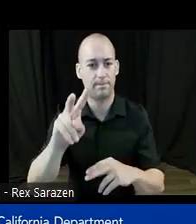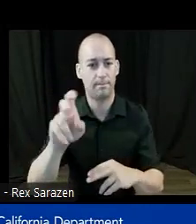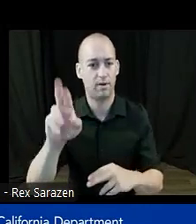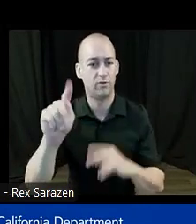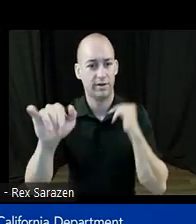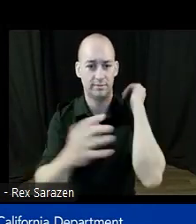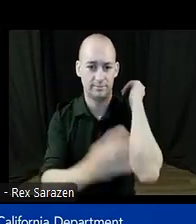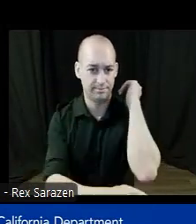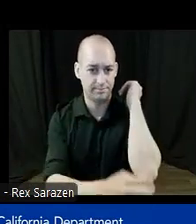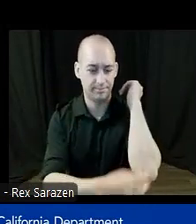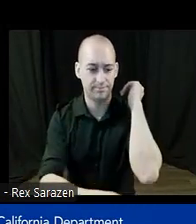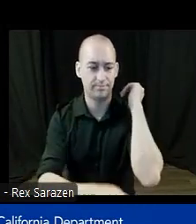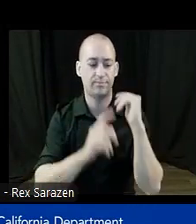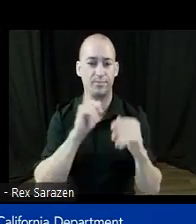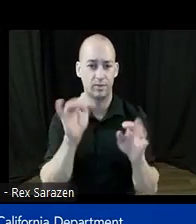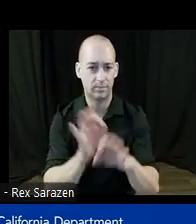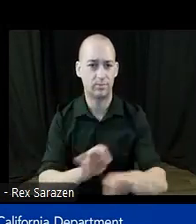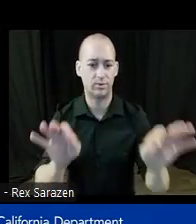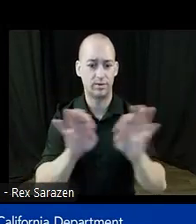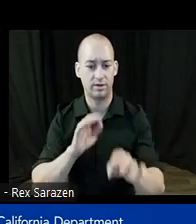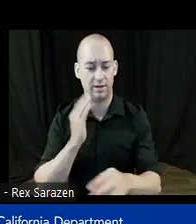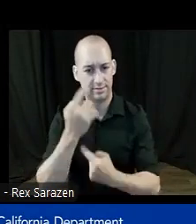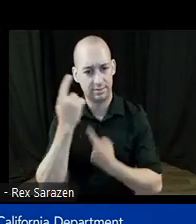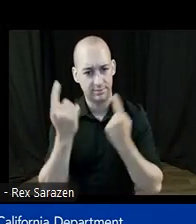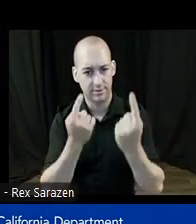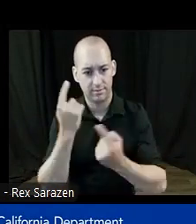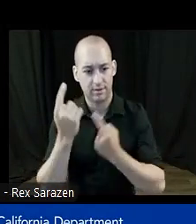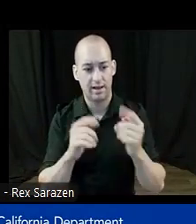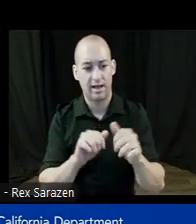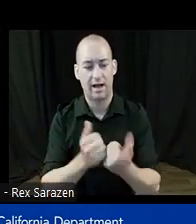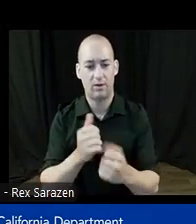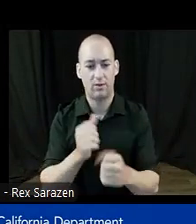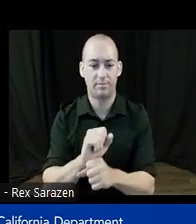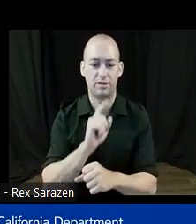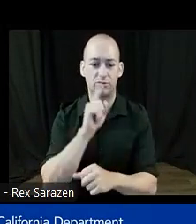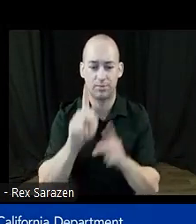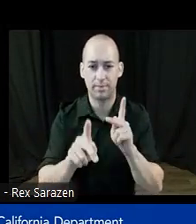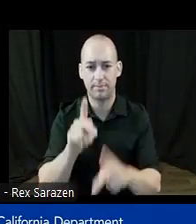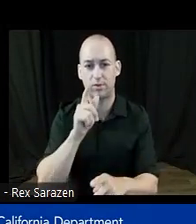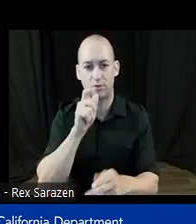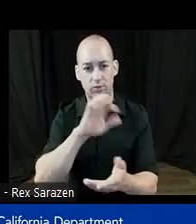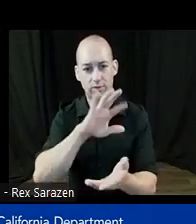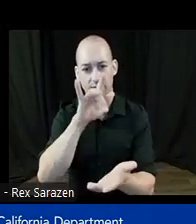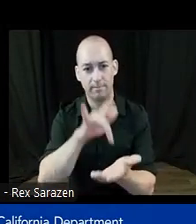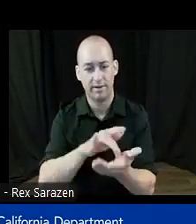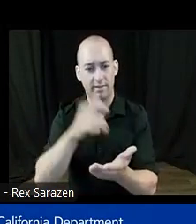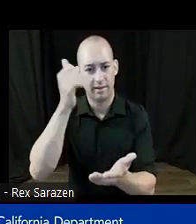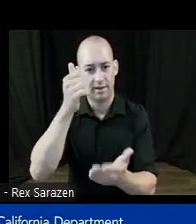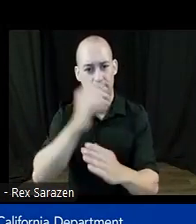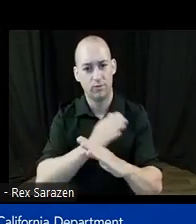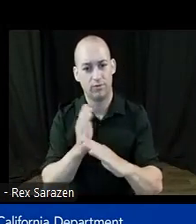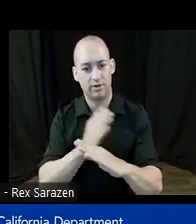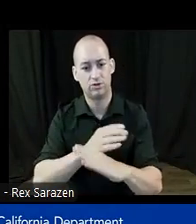for us to consider how we can ensure that those who fall in the middle income ranges can be protected from falling